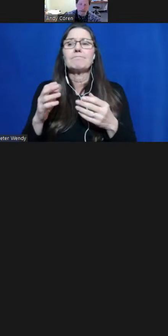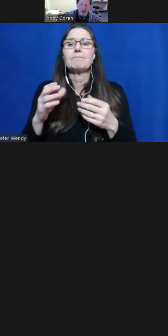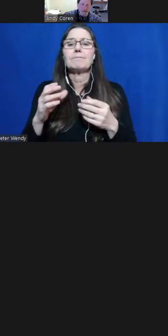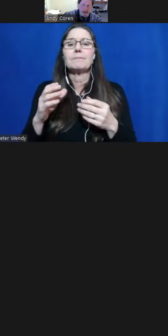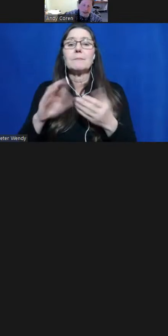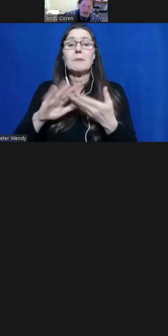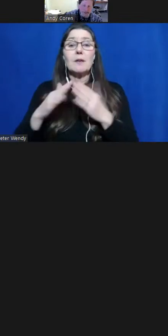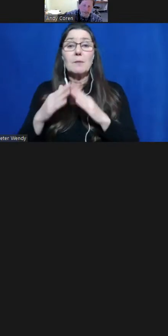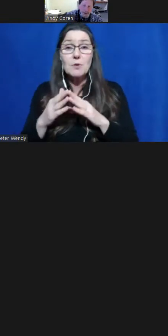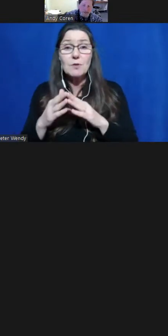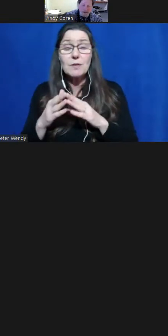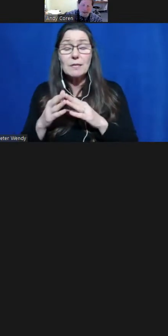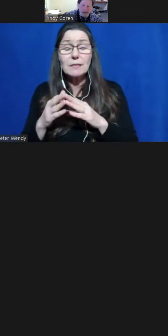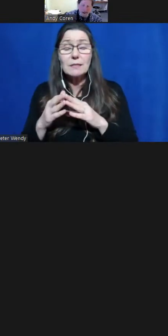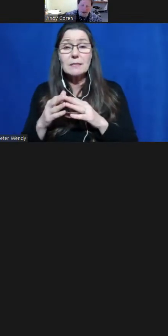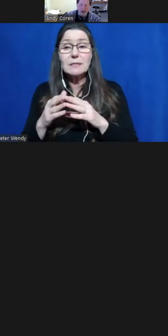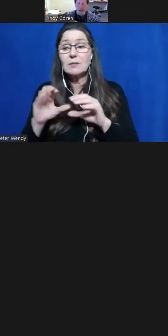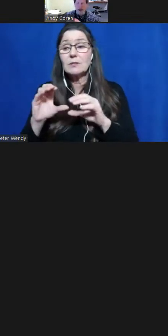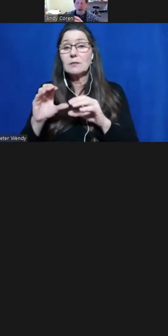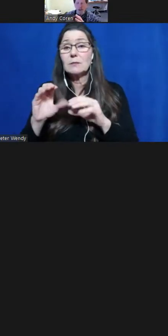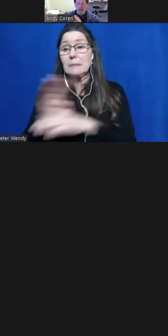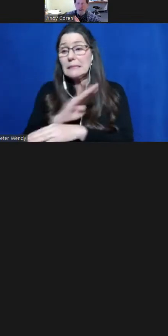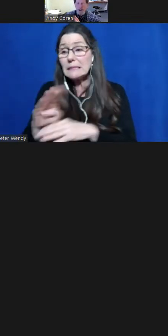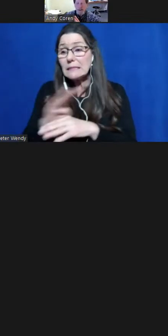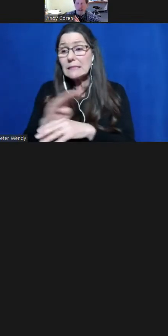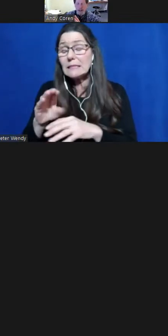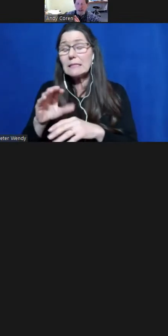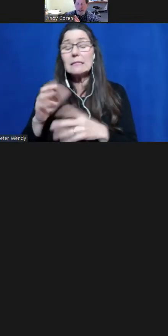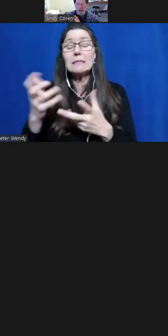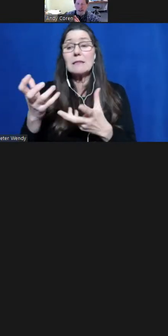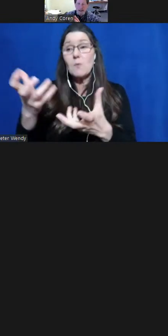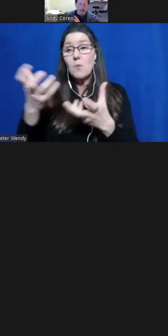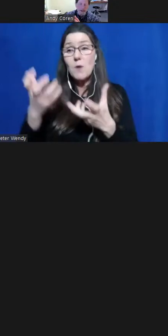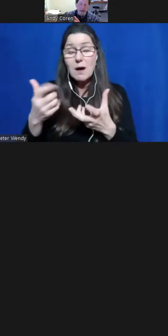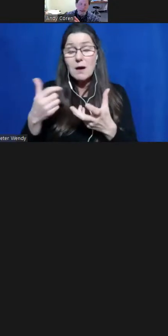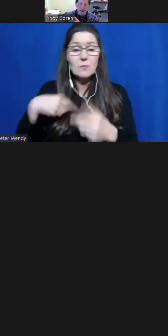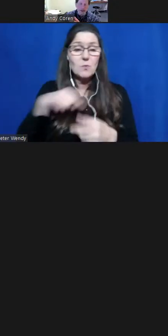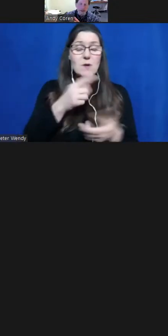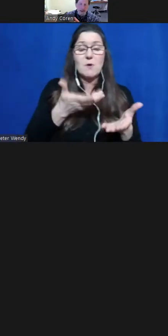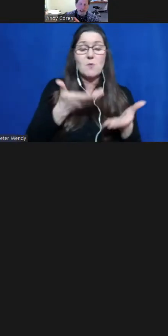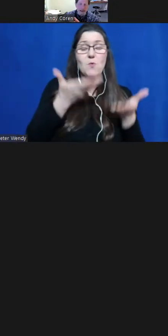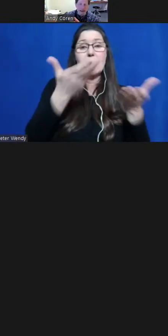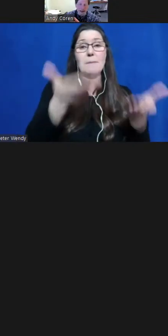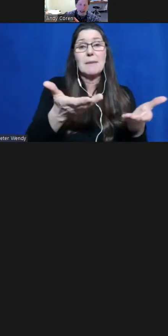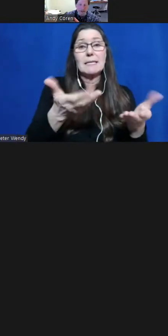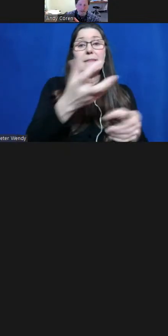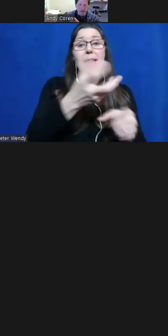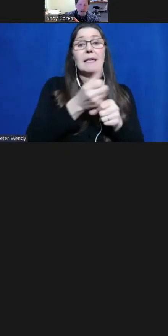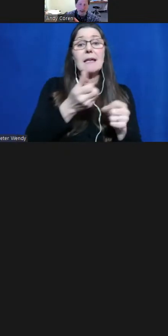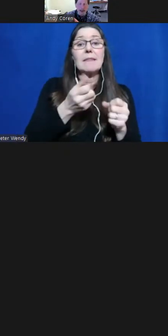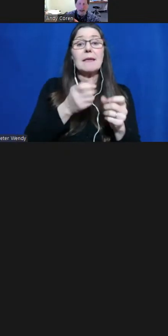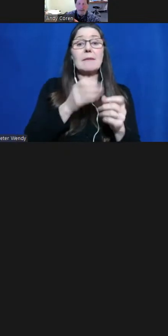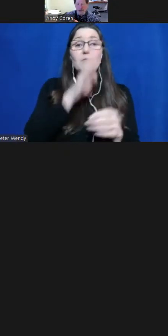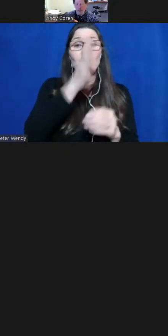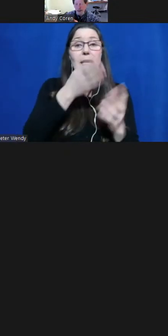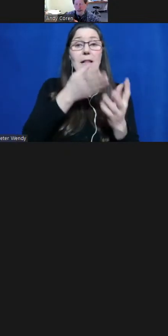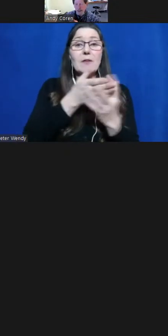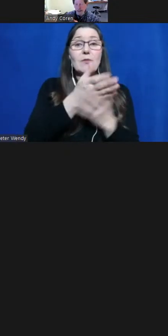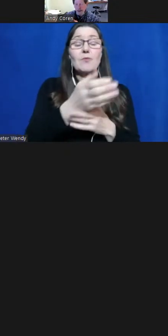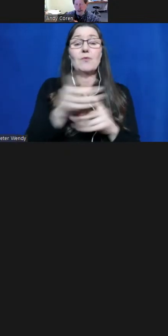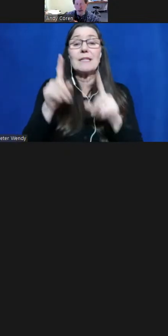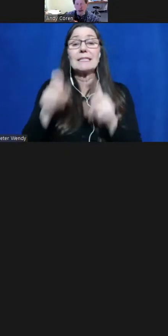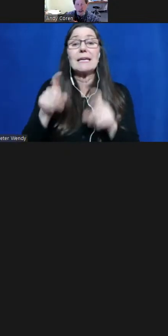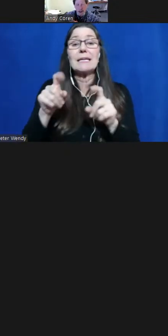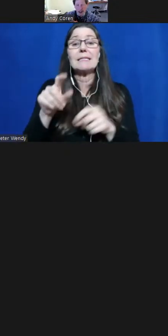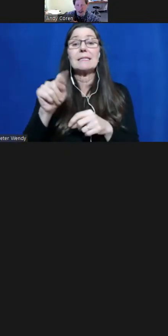want them, who find a need for them, businesses and so on, we've been recommending that they get them directly through the testing task force. And there's a way that they